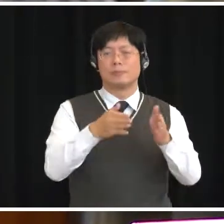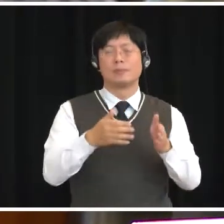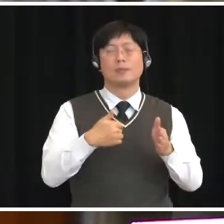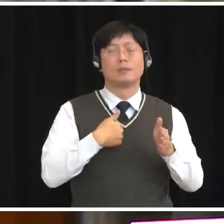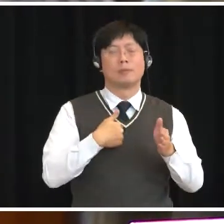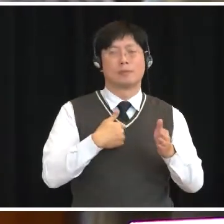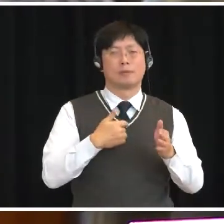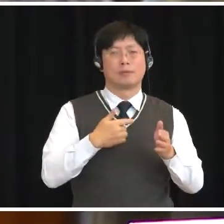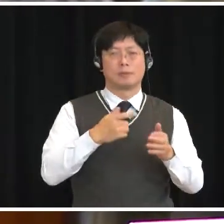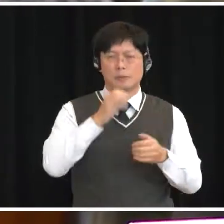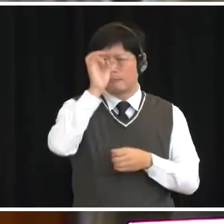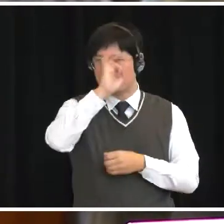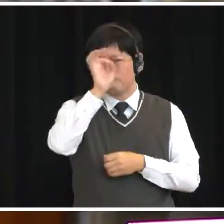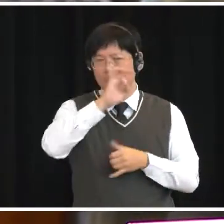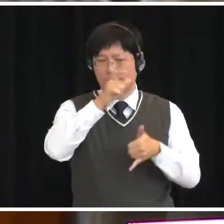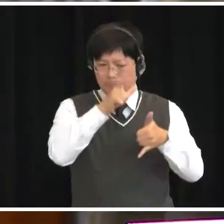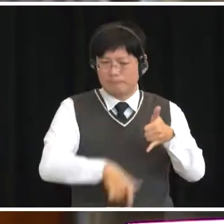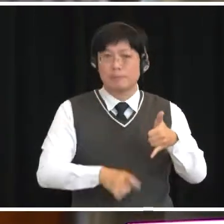first,